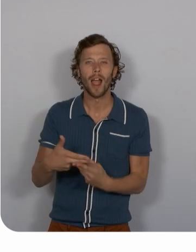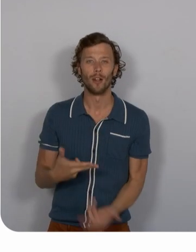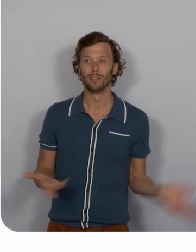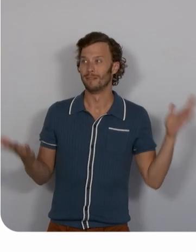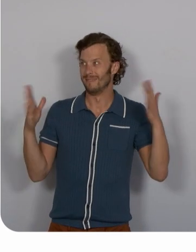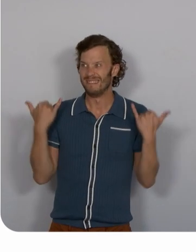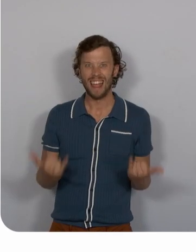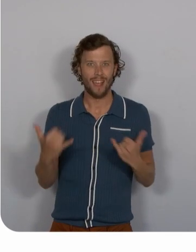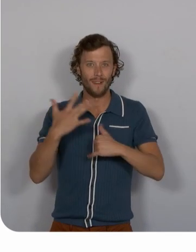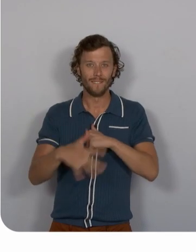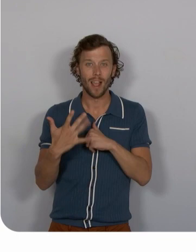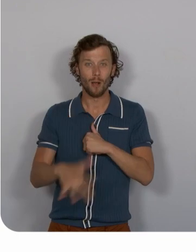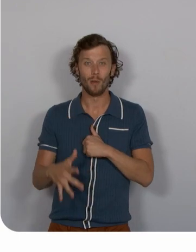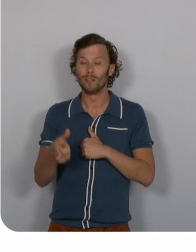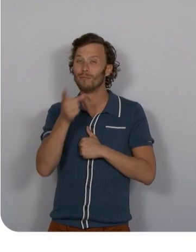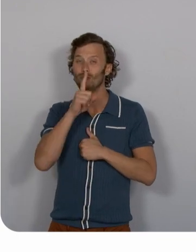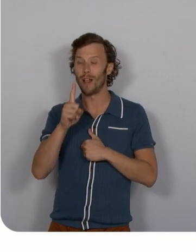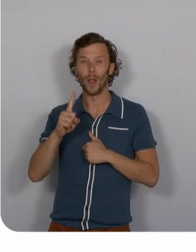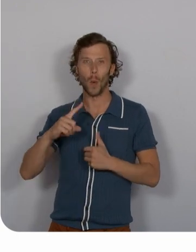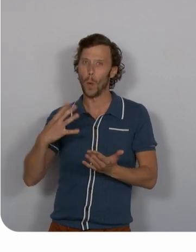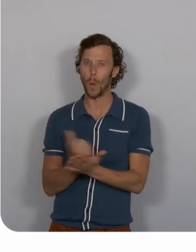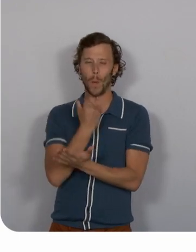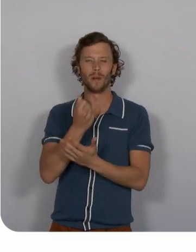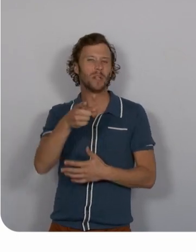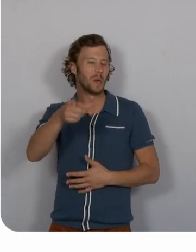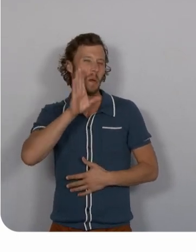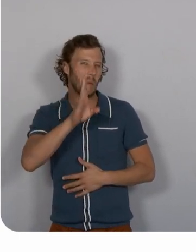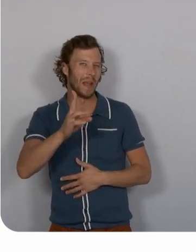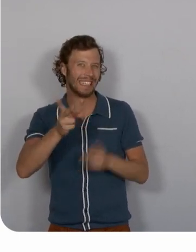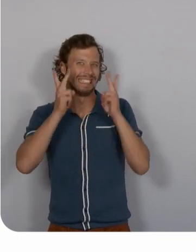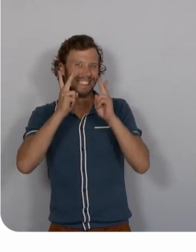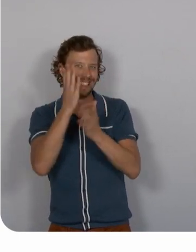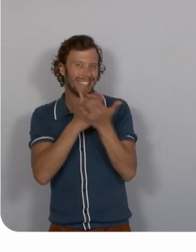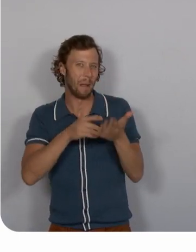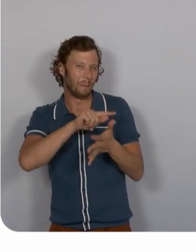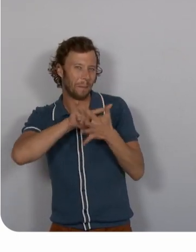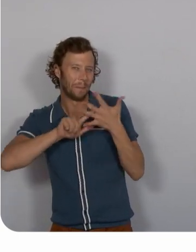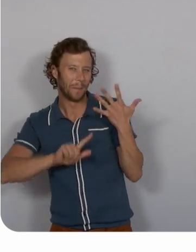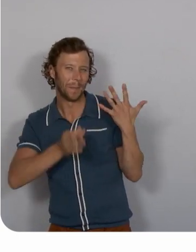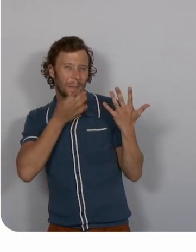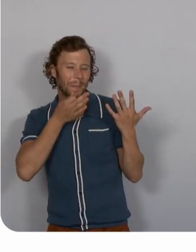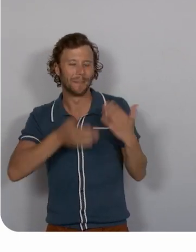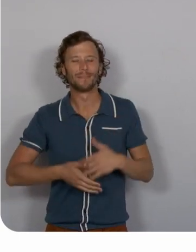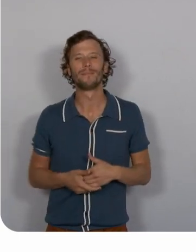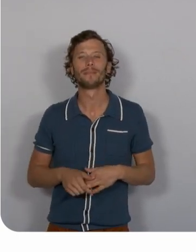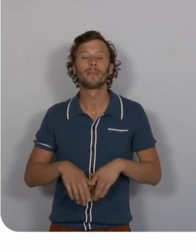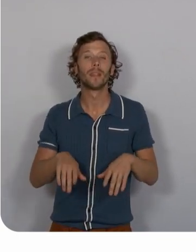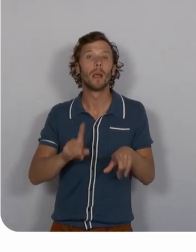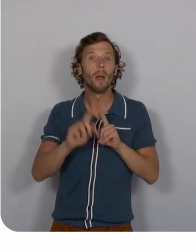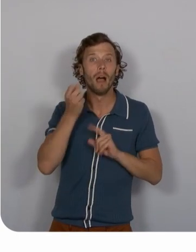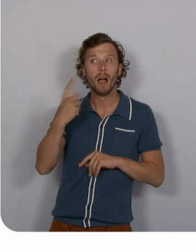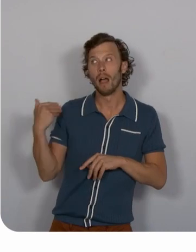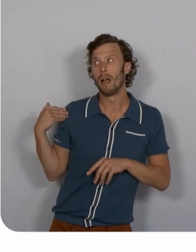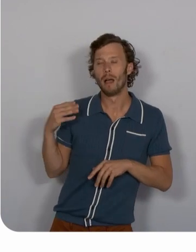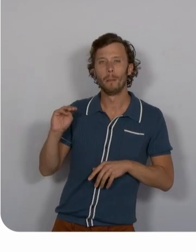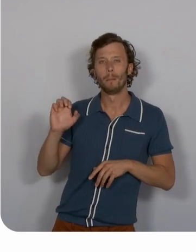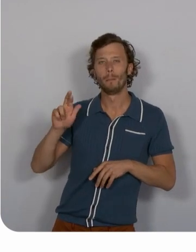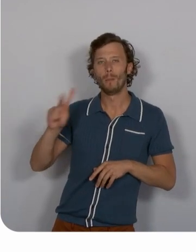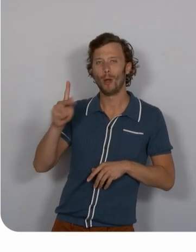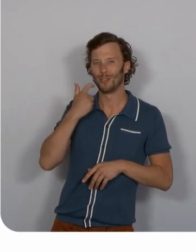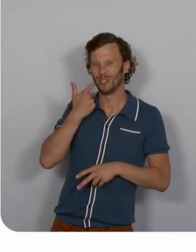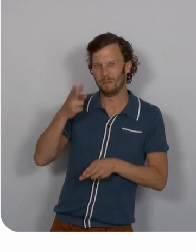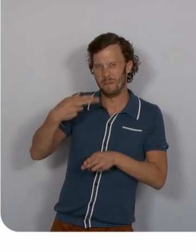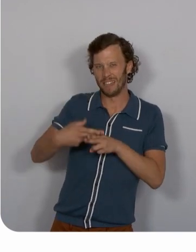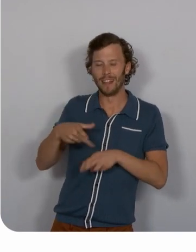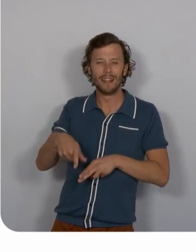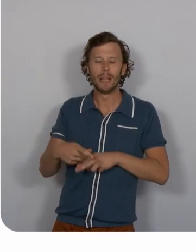advantage of this mixed reality capability, and you'll hear about those in a few minutes. Now, as Mark mentioned, this is the most powerful Quest